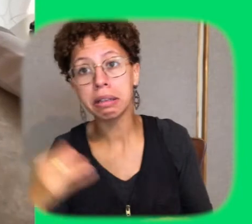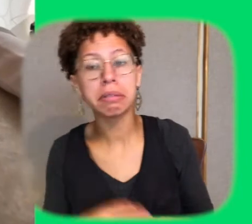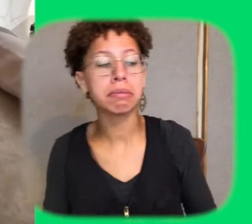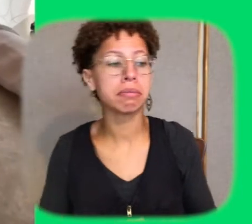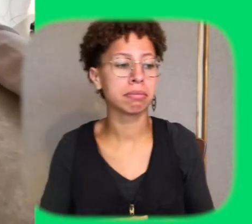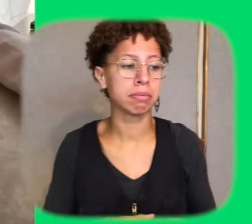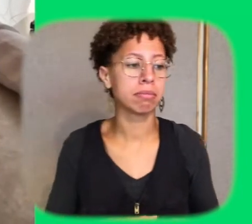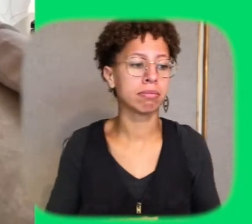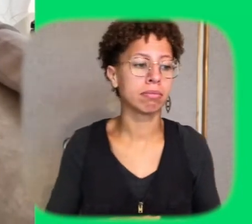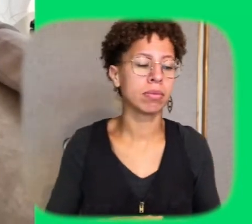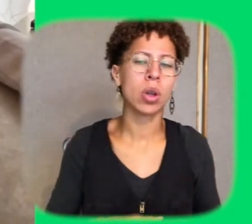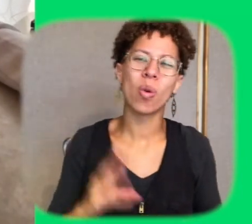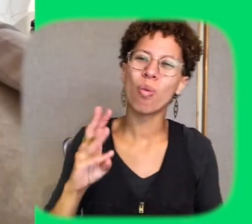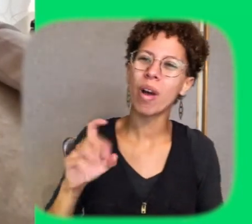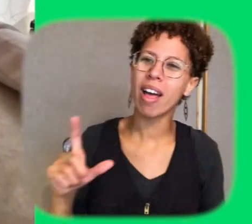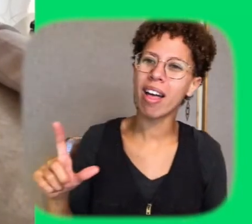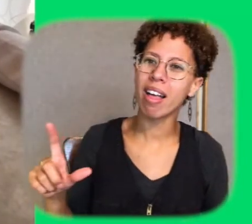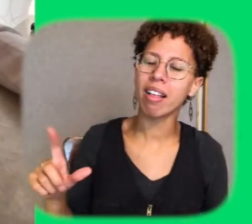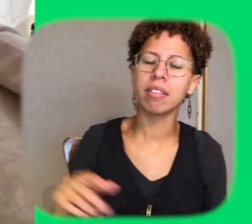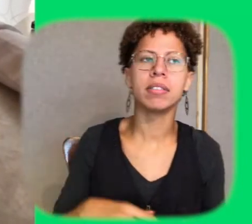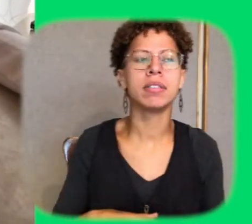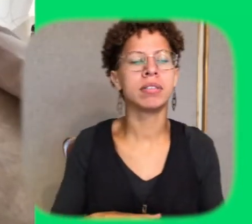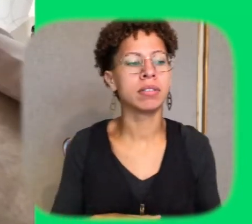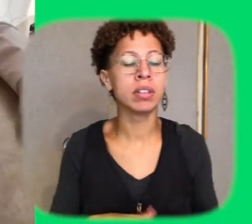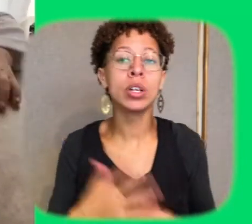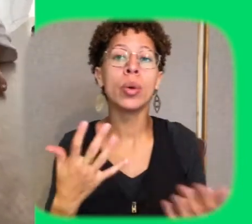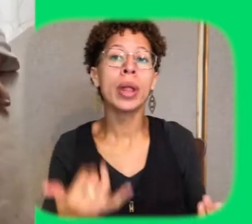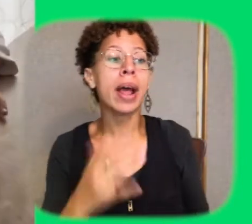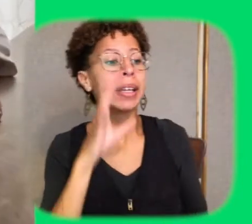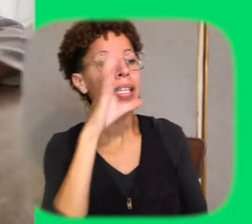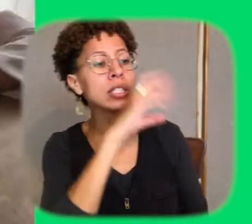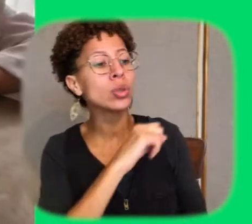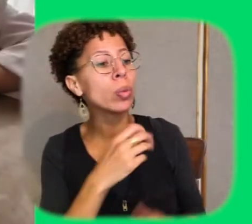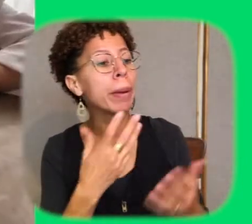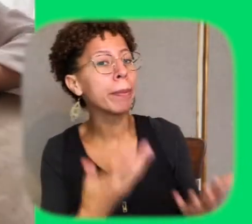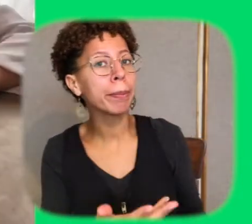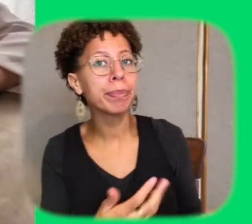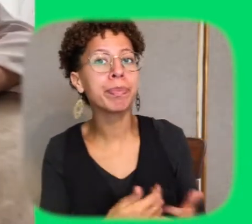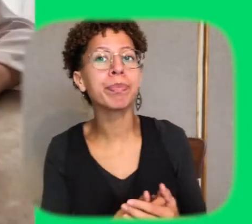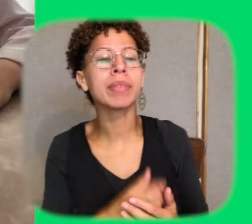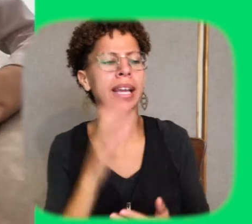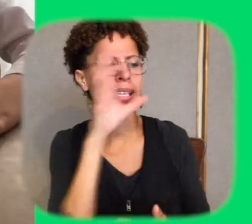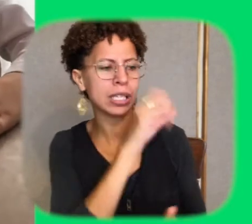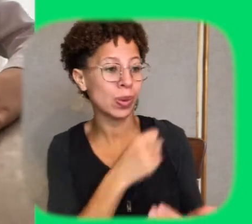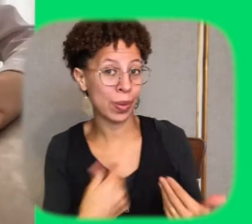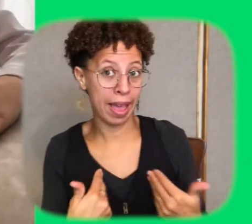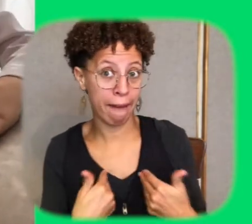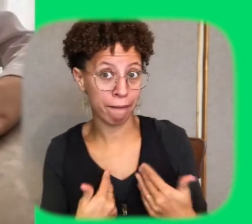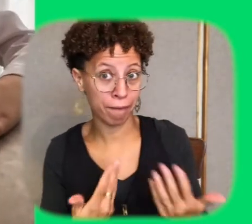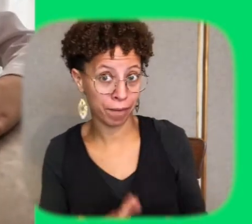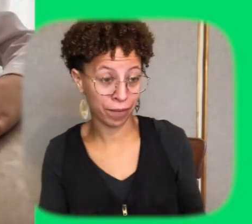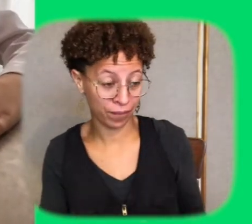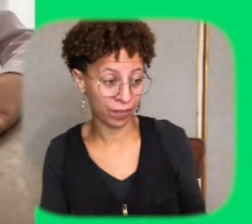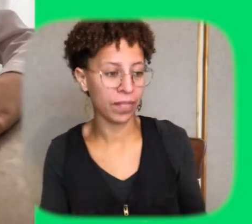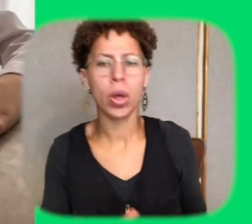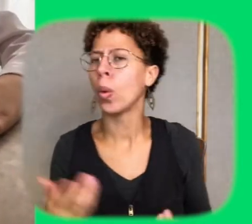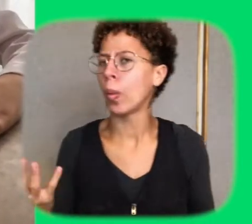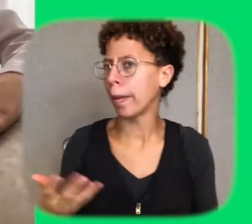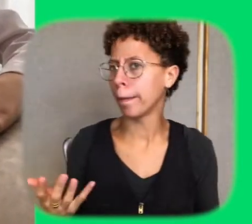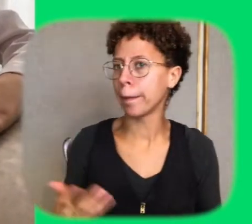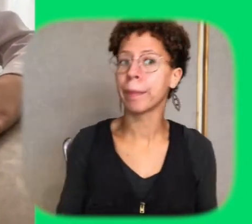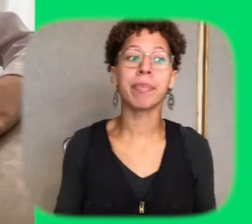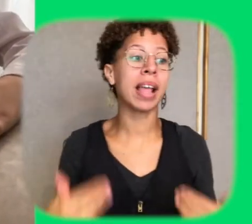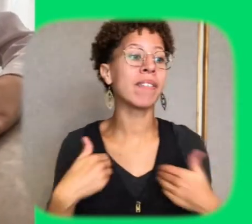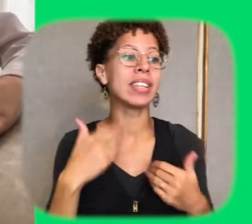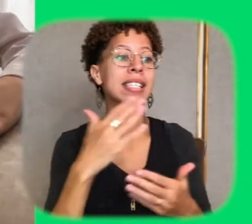Okay, so guess what we have? Bye-bye, Clippy thing. Guess what we have? I have some superhero activities for